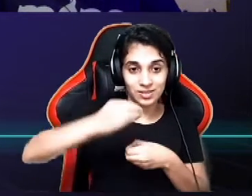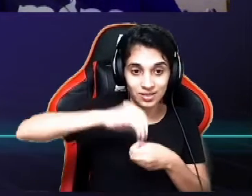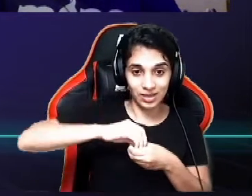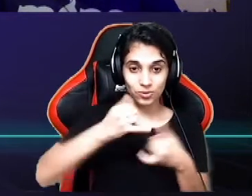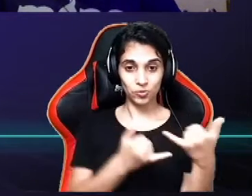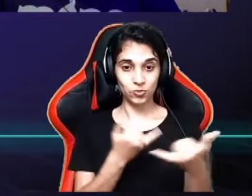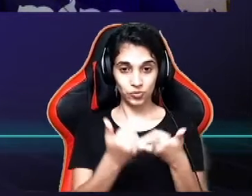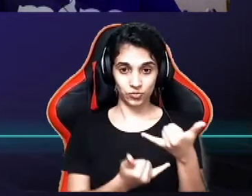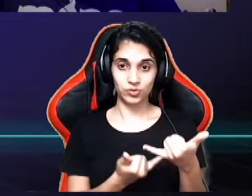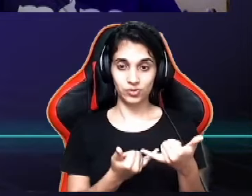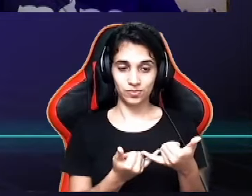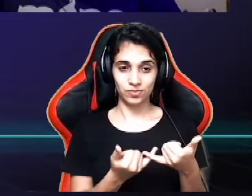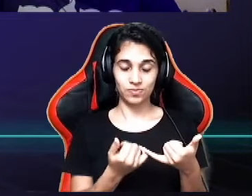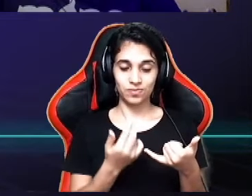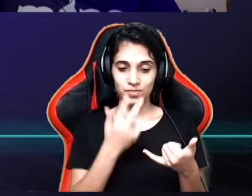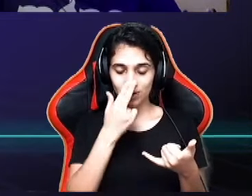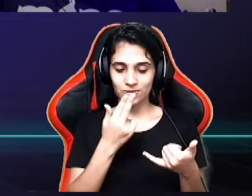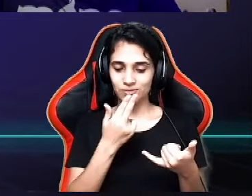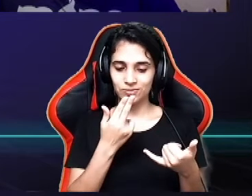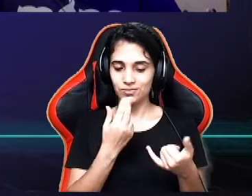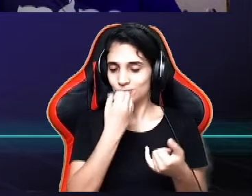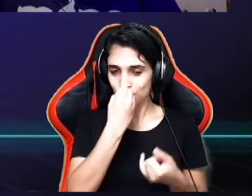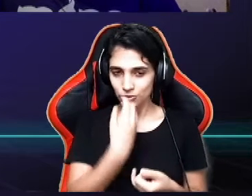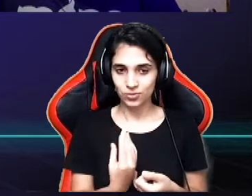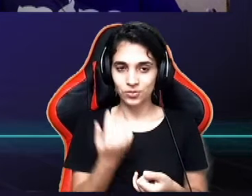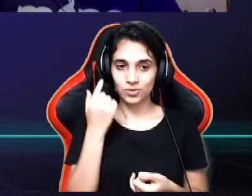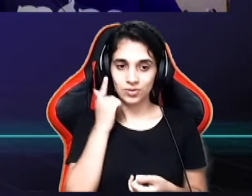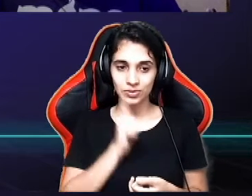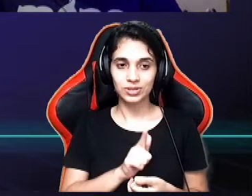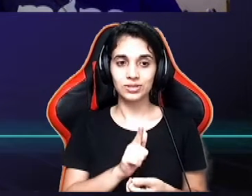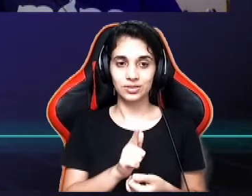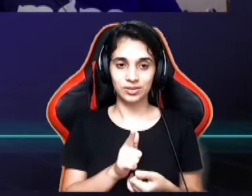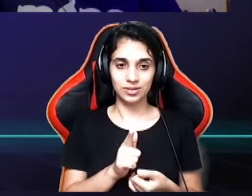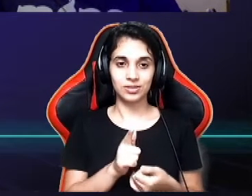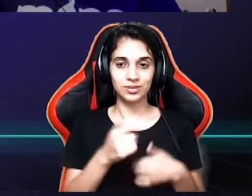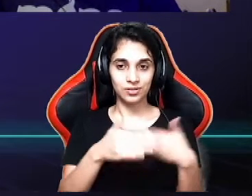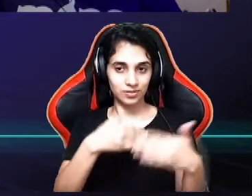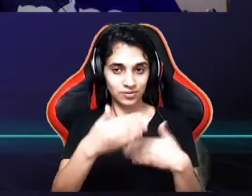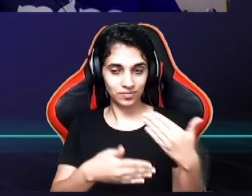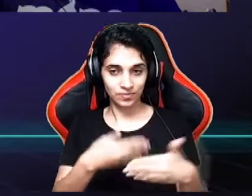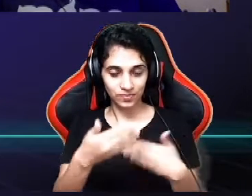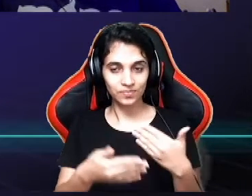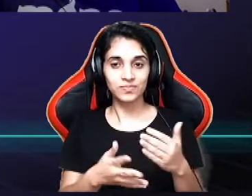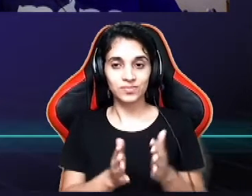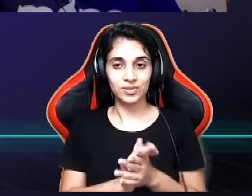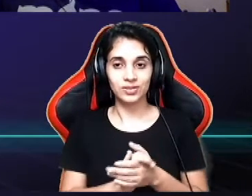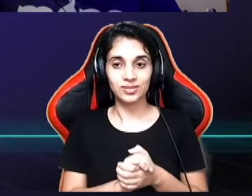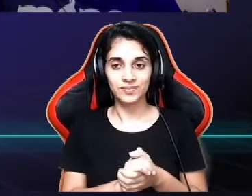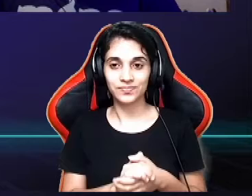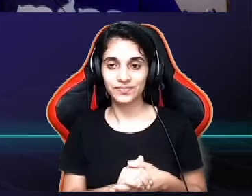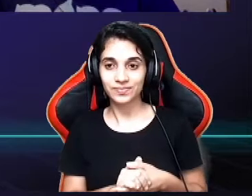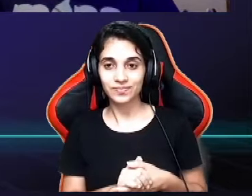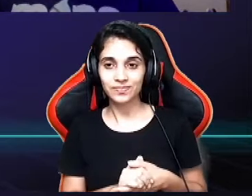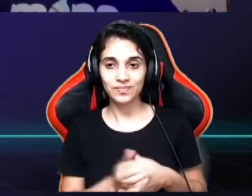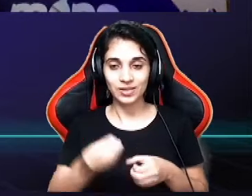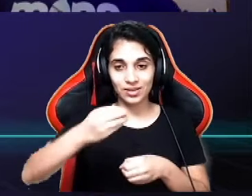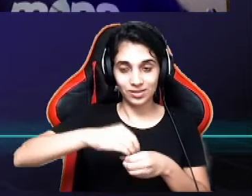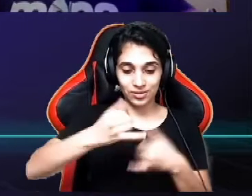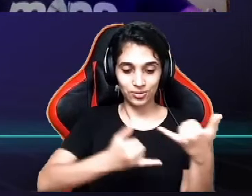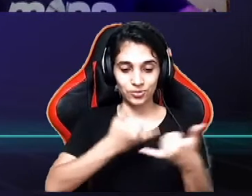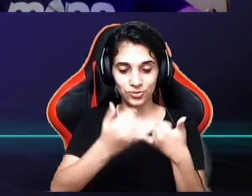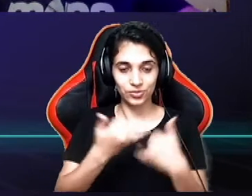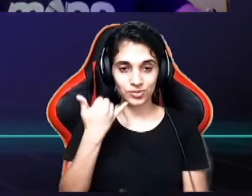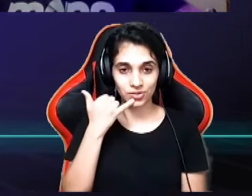in Gunstars, that makes a lot of sense. So if we can have branded assets branded by Loud, by